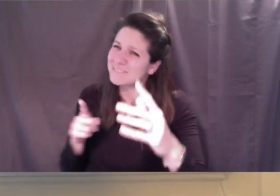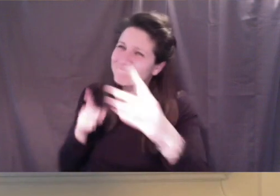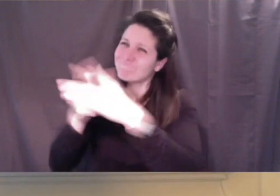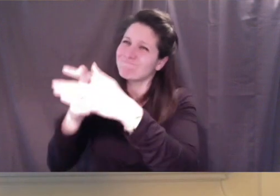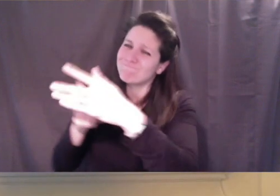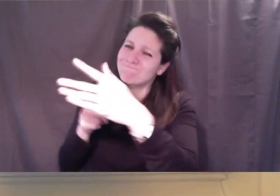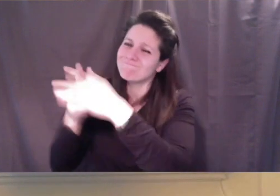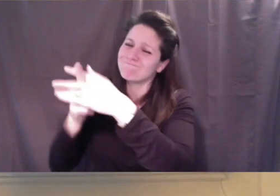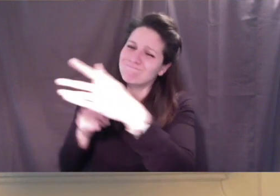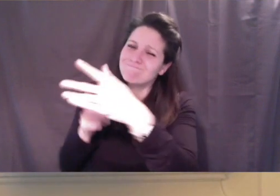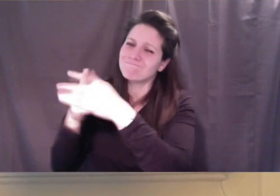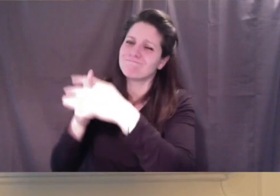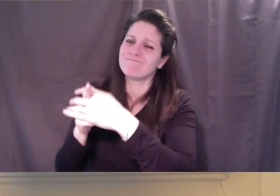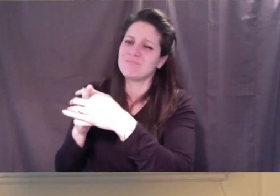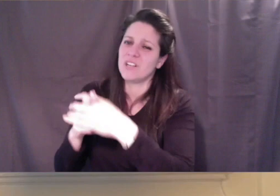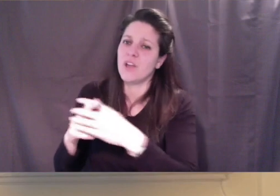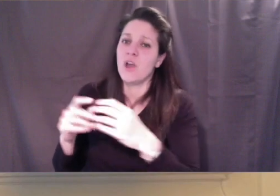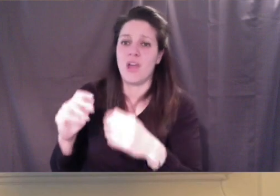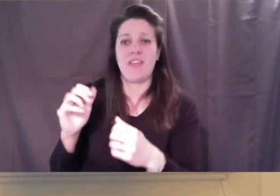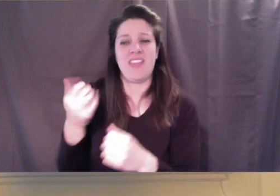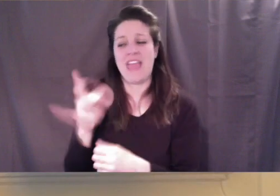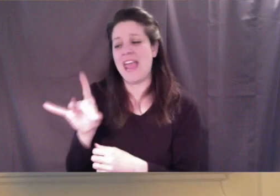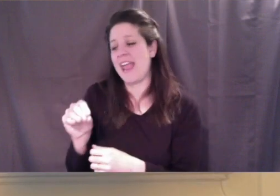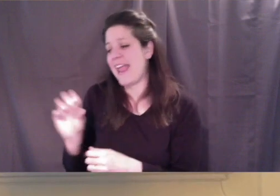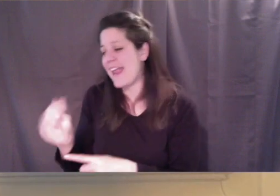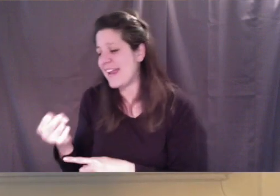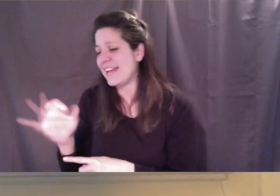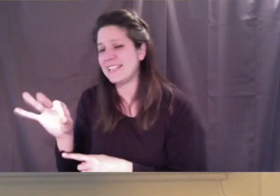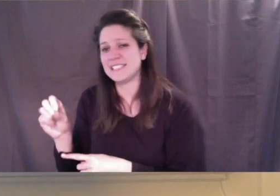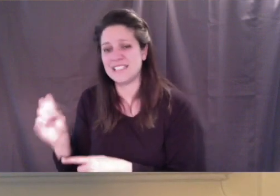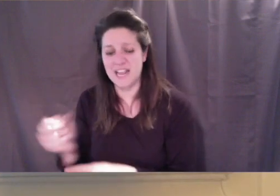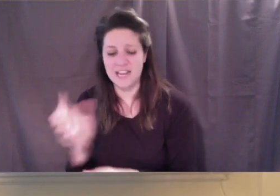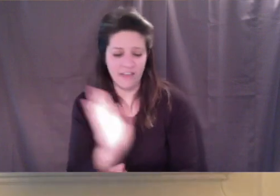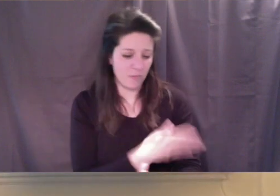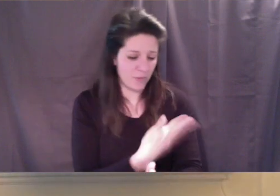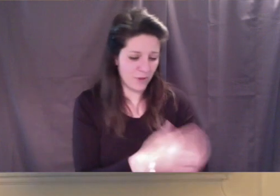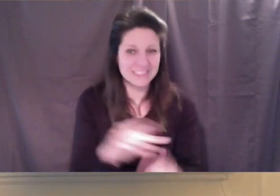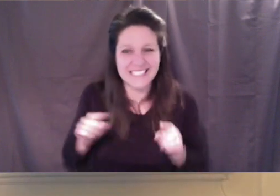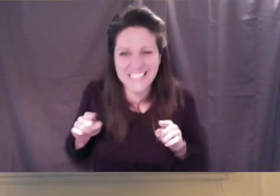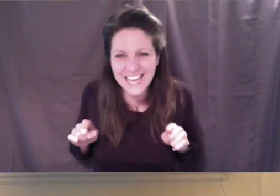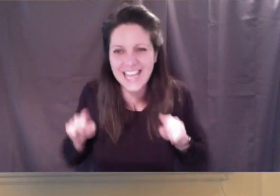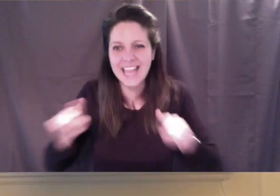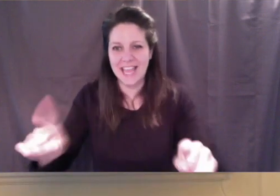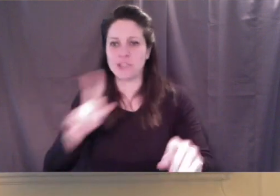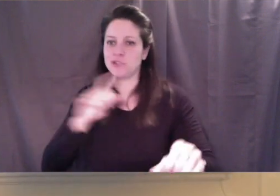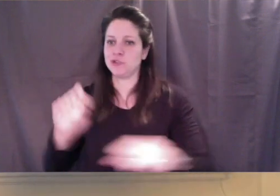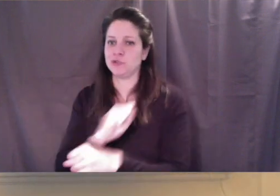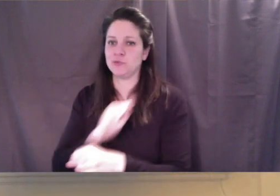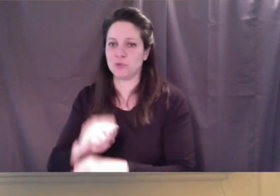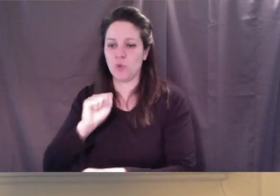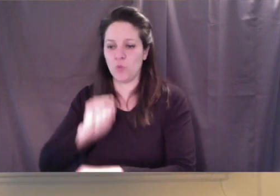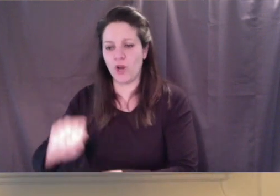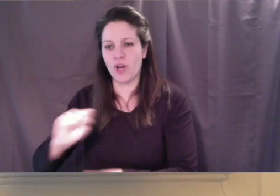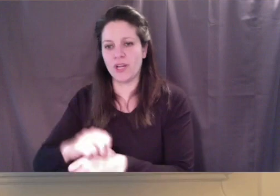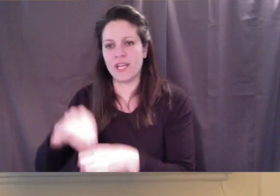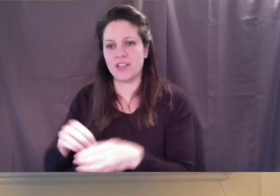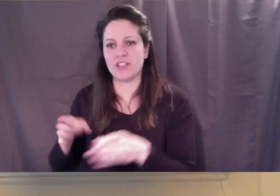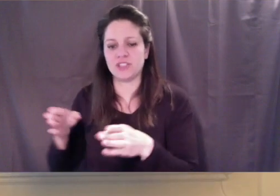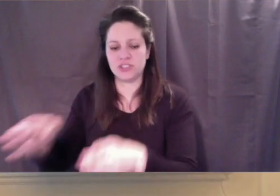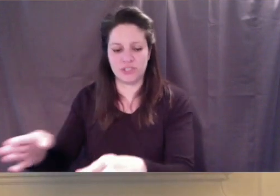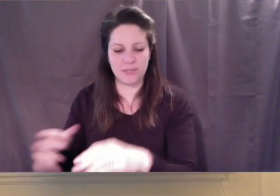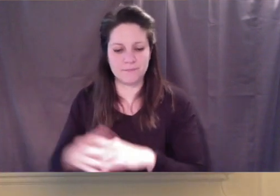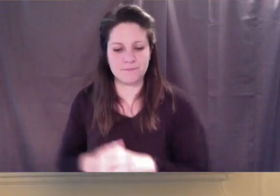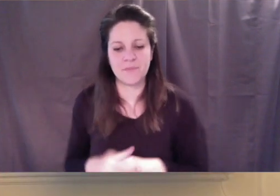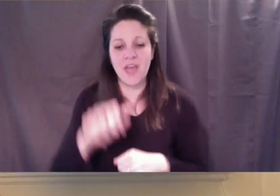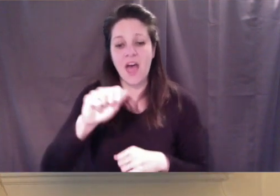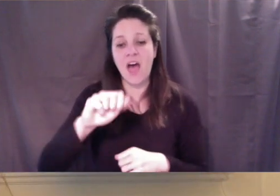political activists of the 80s and 90s by setting their message to music and matching that with direct action in the streets.